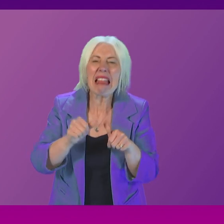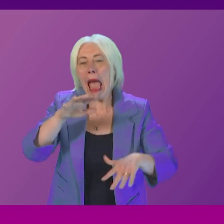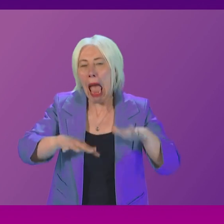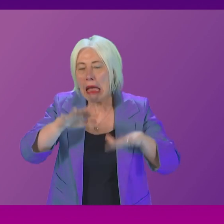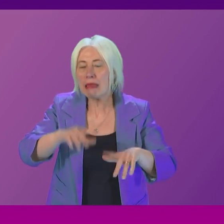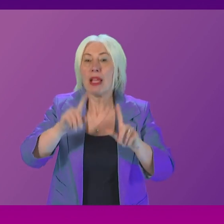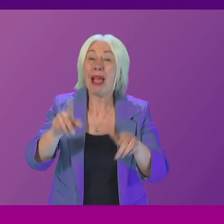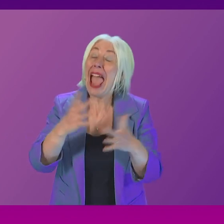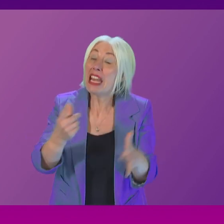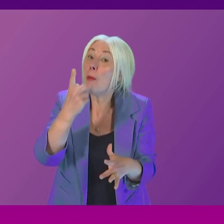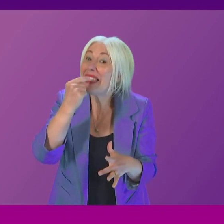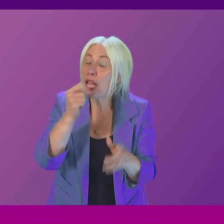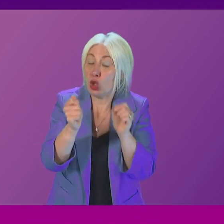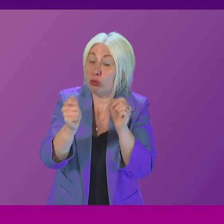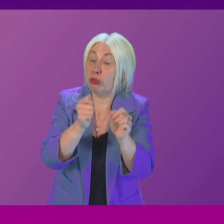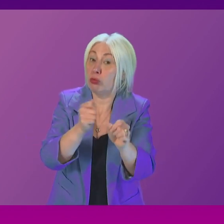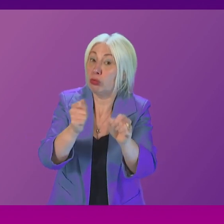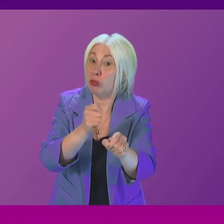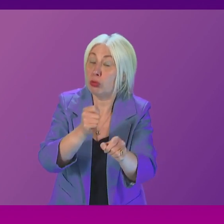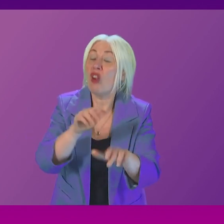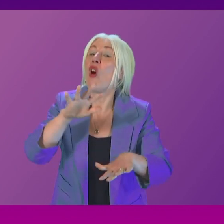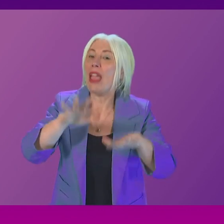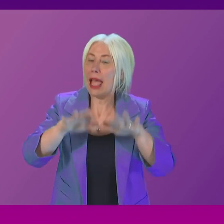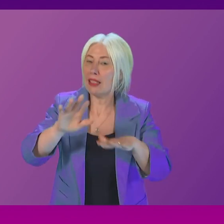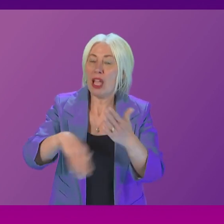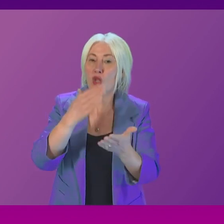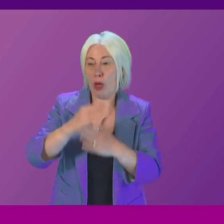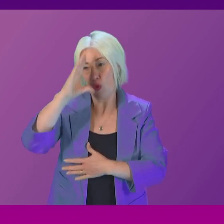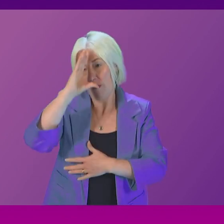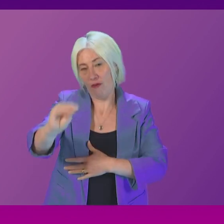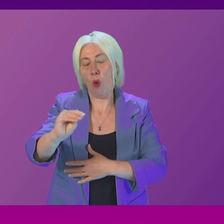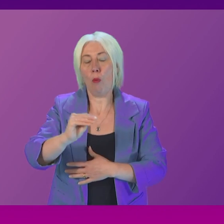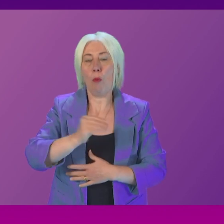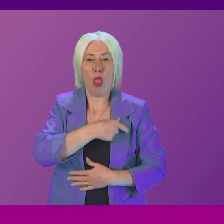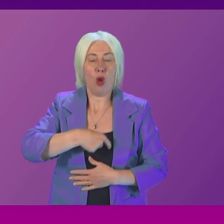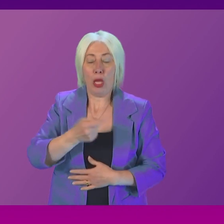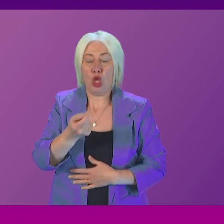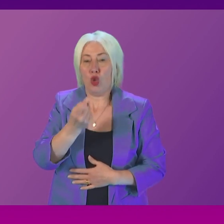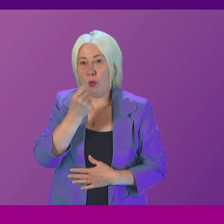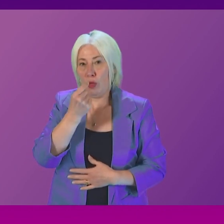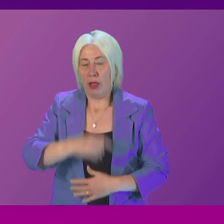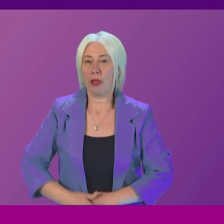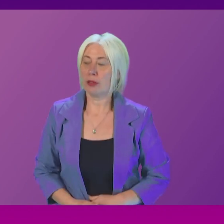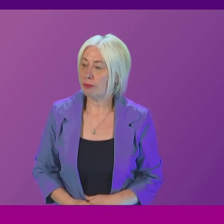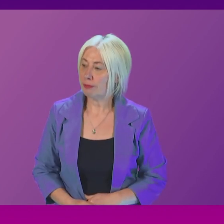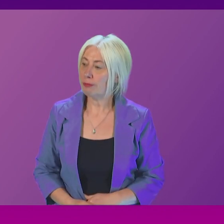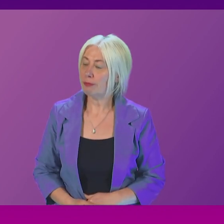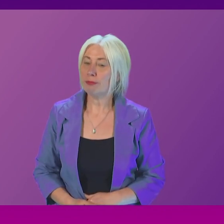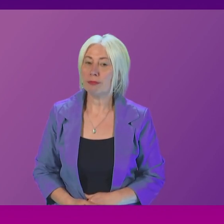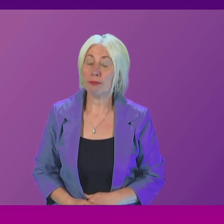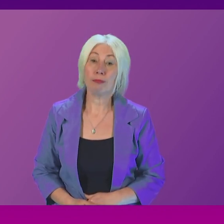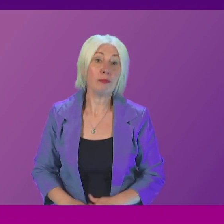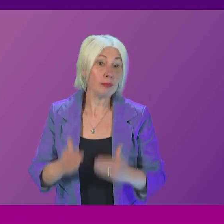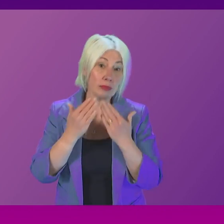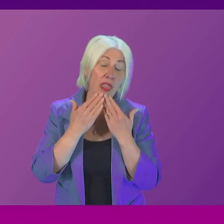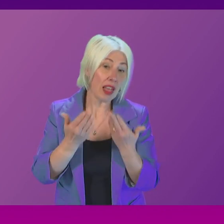any potential revisions to those estimates, making sure that committees are informed as soon as possible. I mean, I'm grateful